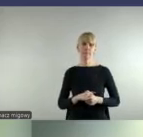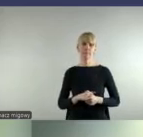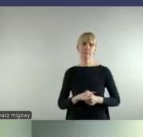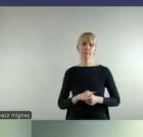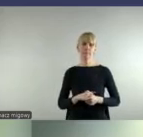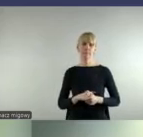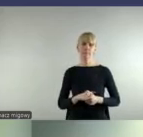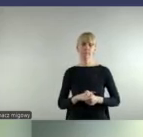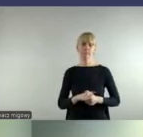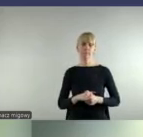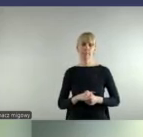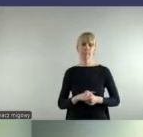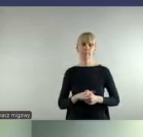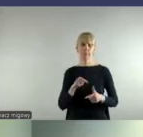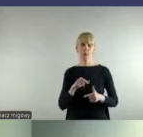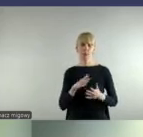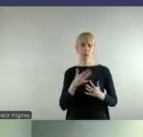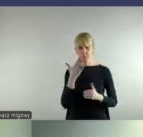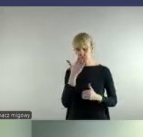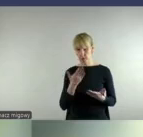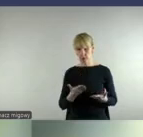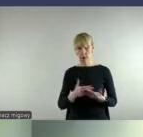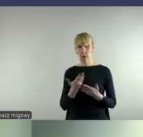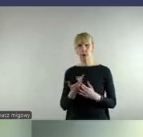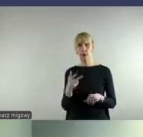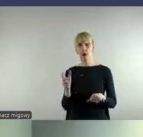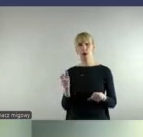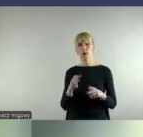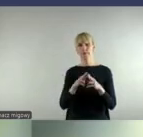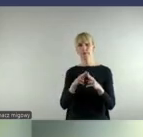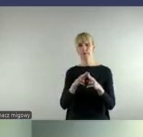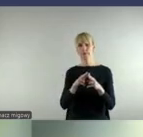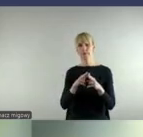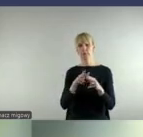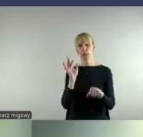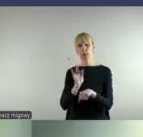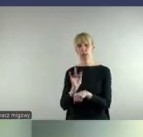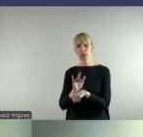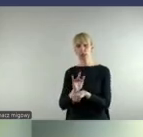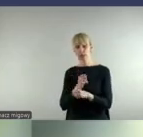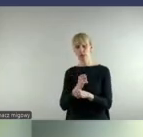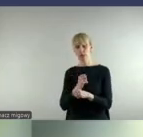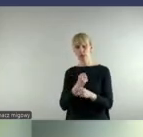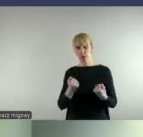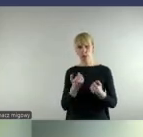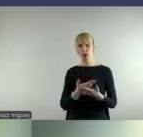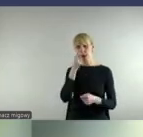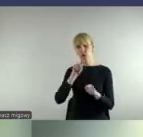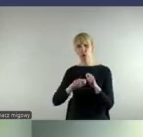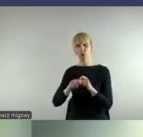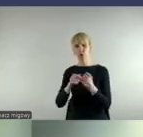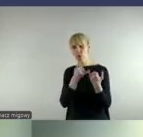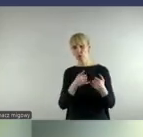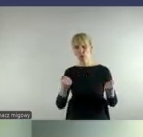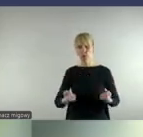critical infrastructure, and it's by evaluating the different forms of what we call capitals. And since there is